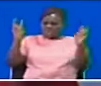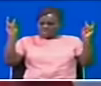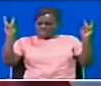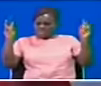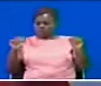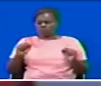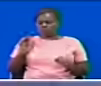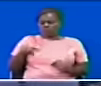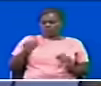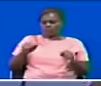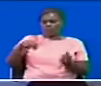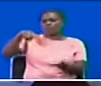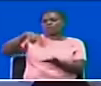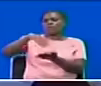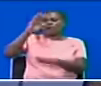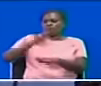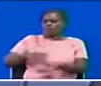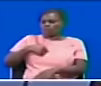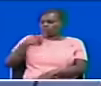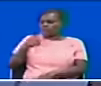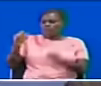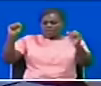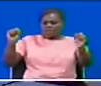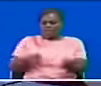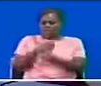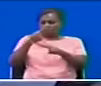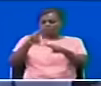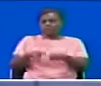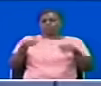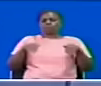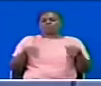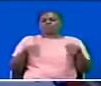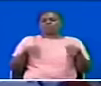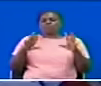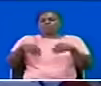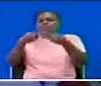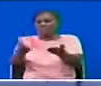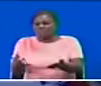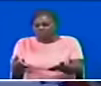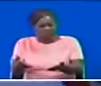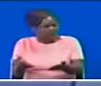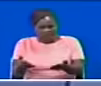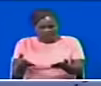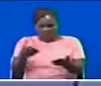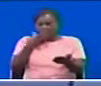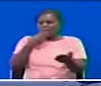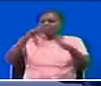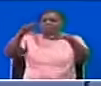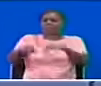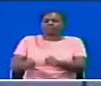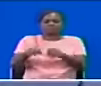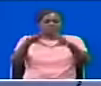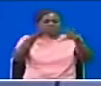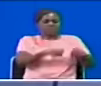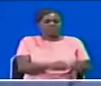can run on? And this is why I was saying, you cannot sit back and wait to be given these things. Men will take these things